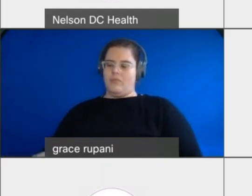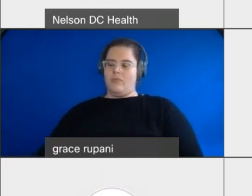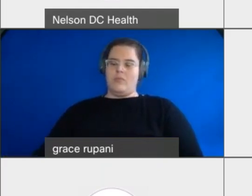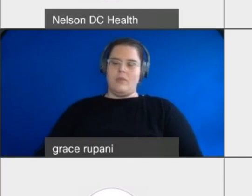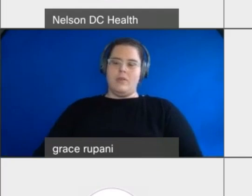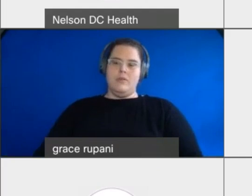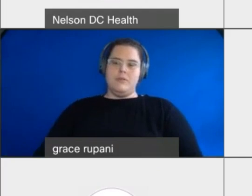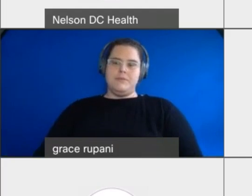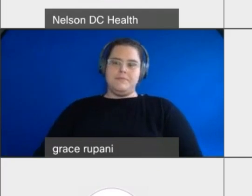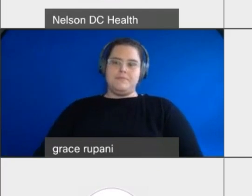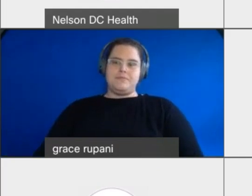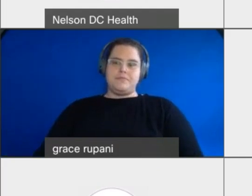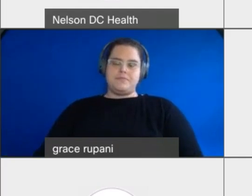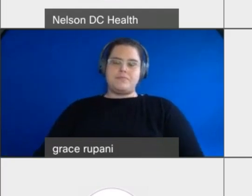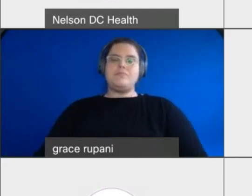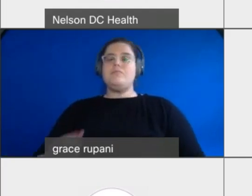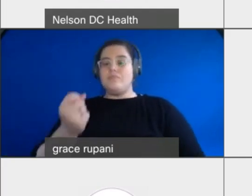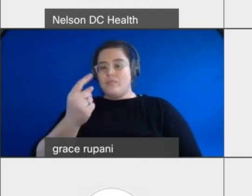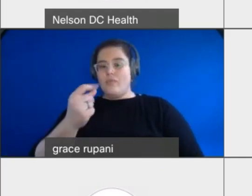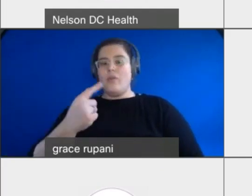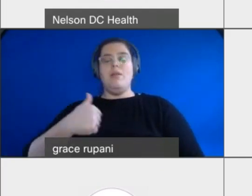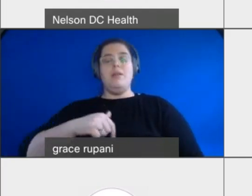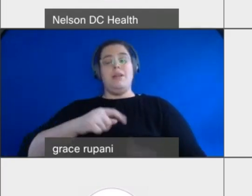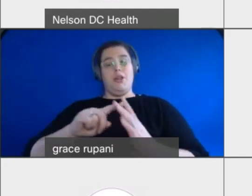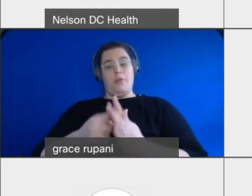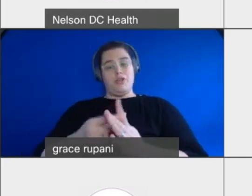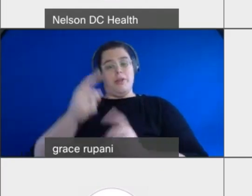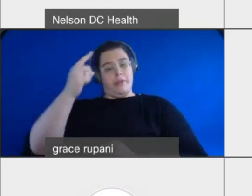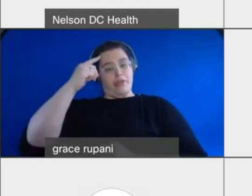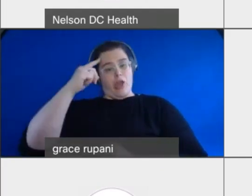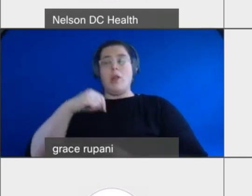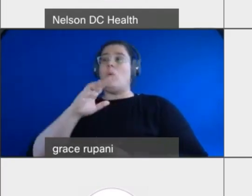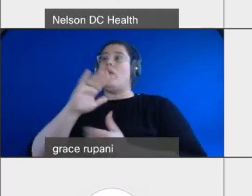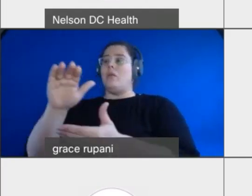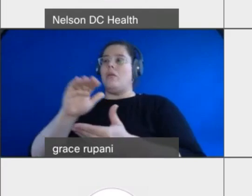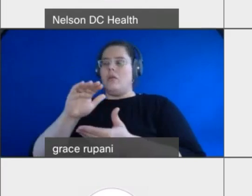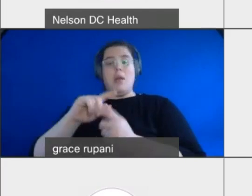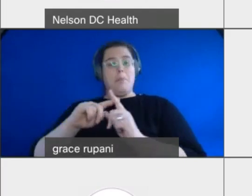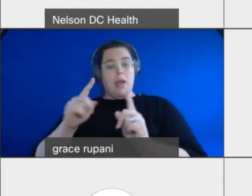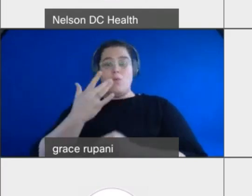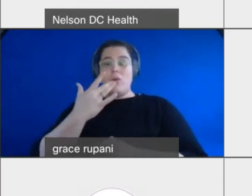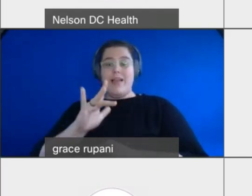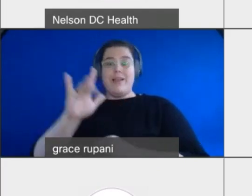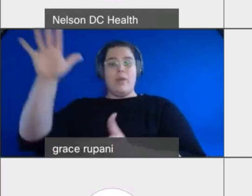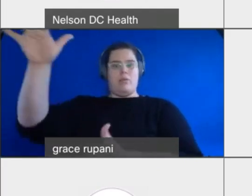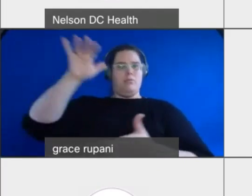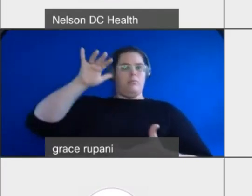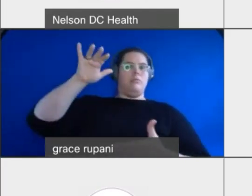vaccine doses that we currently have. So we have been fortunate enough to receive some